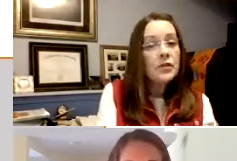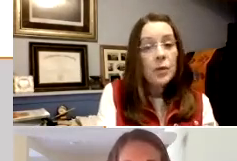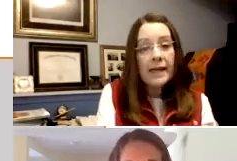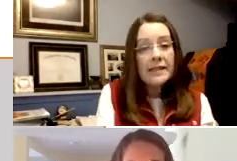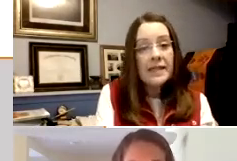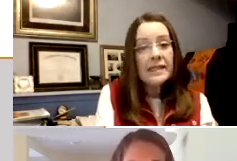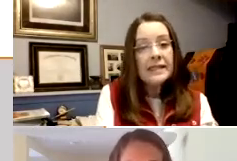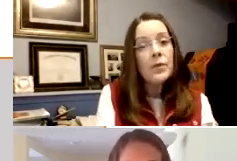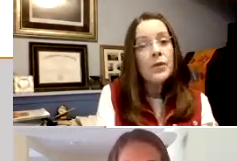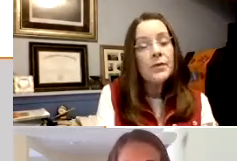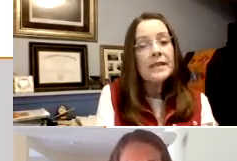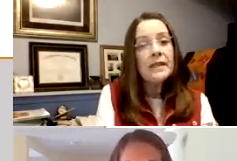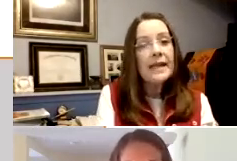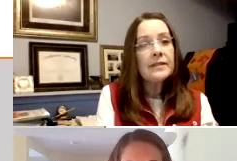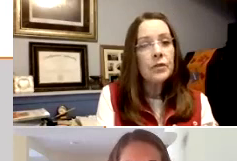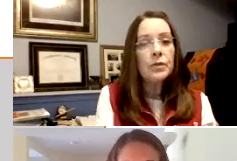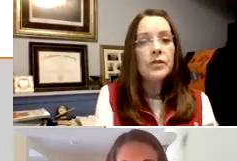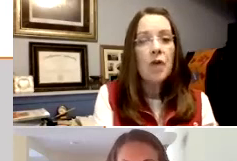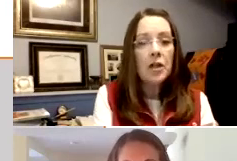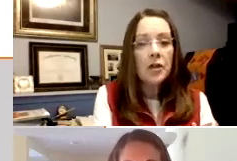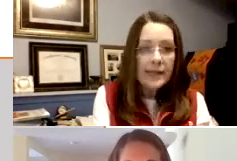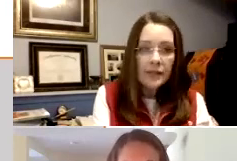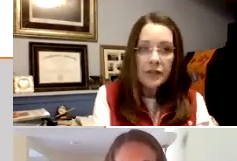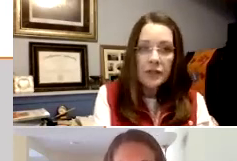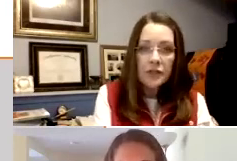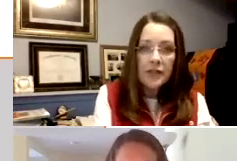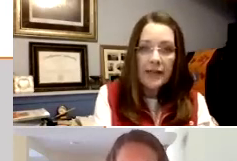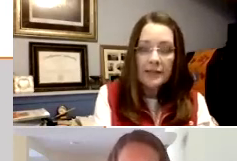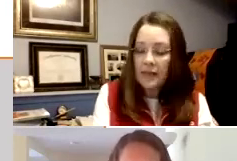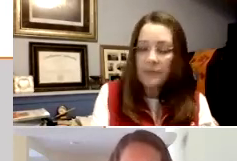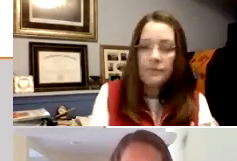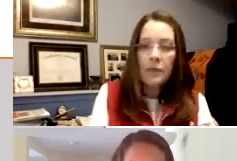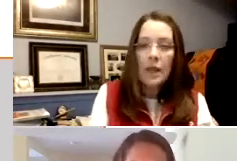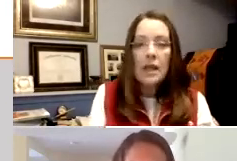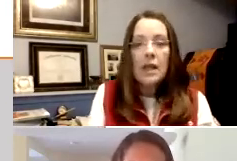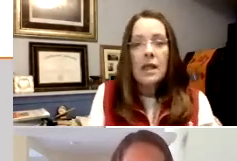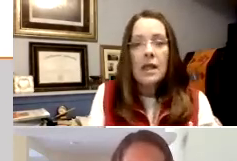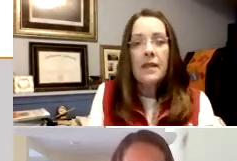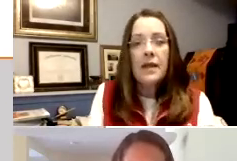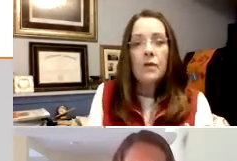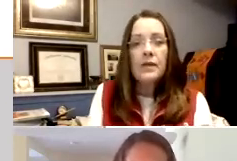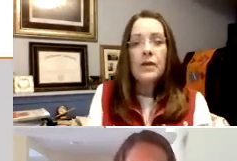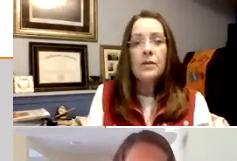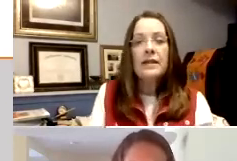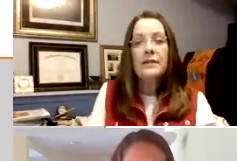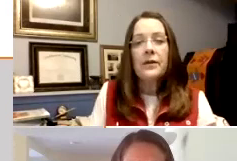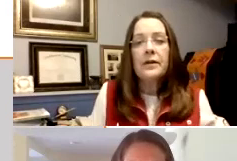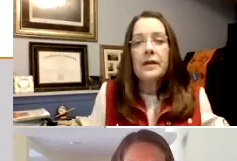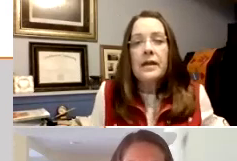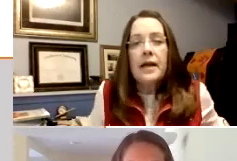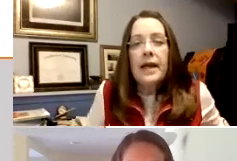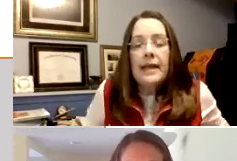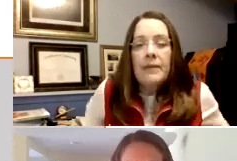for sorting activities, and we're using the light as a tool to draw her attention to the activity. And then over here with